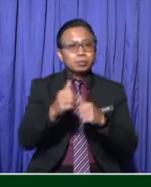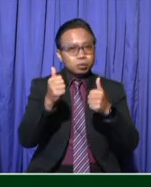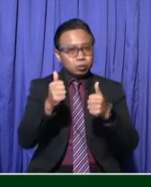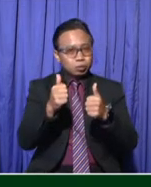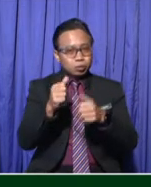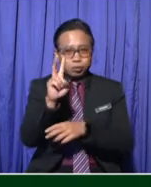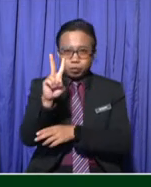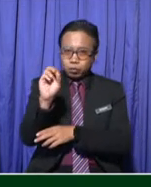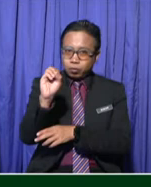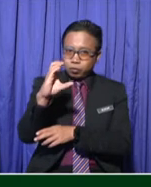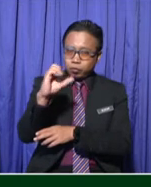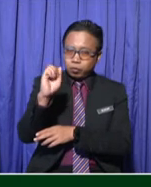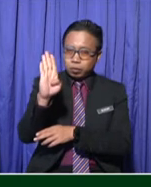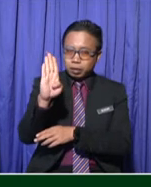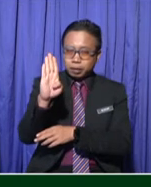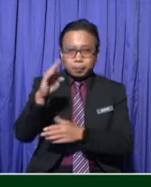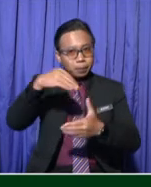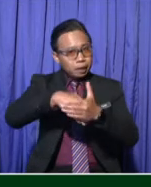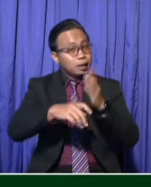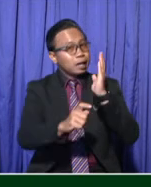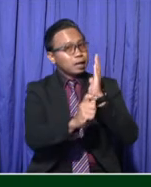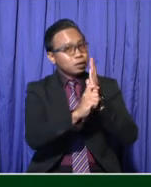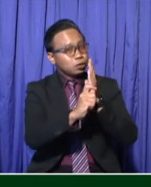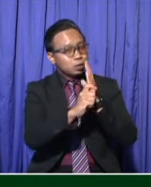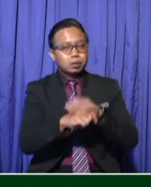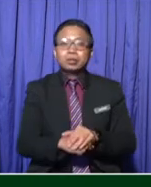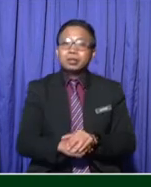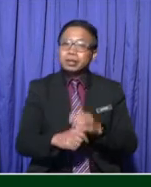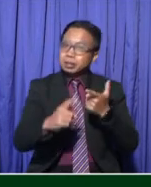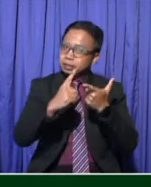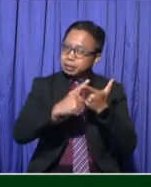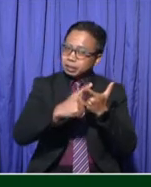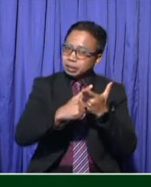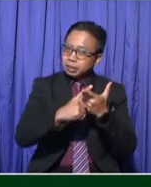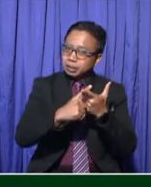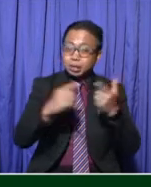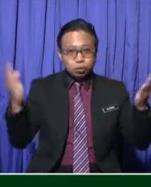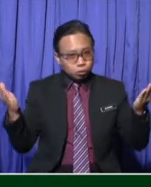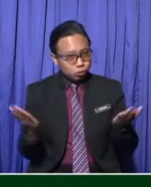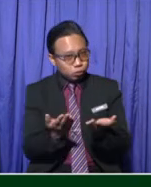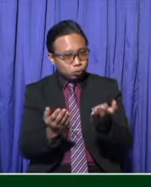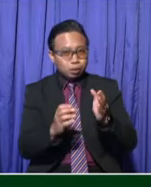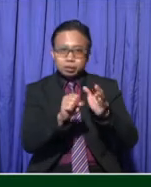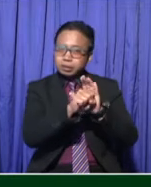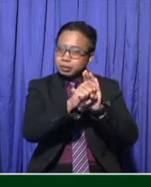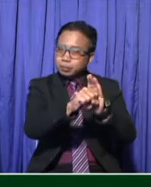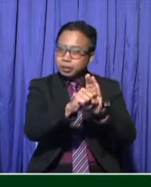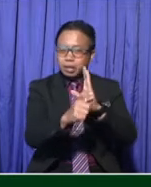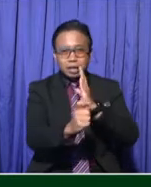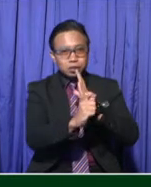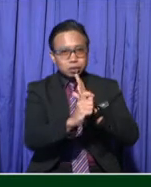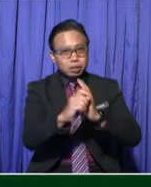vocabulary in context of addition. Second, introduce the symbol of addition and equal